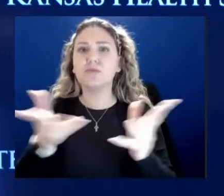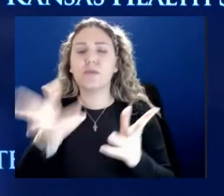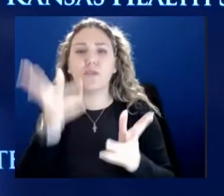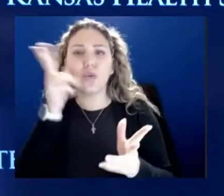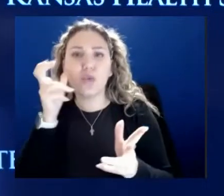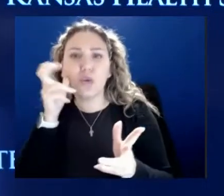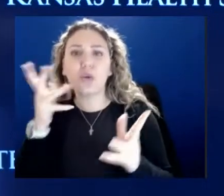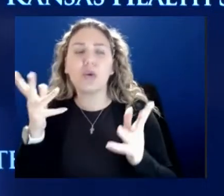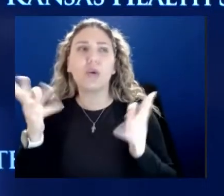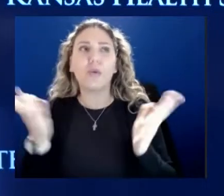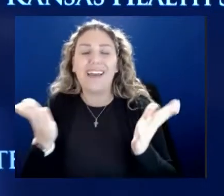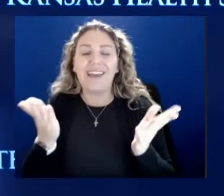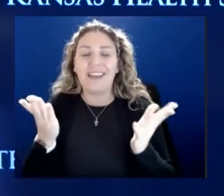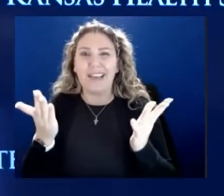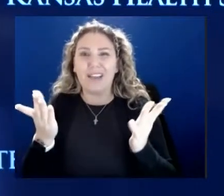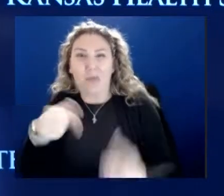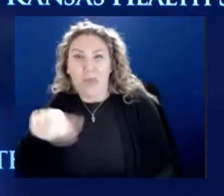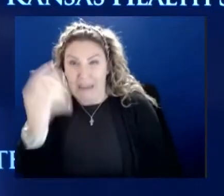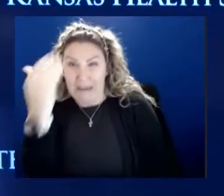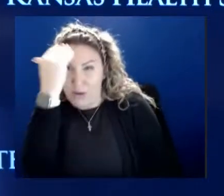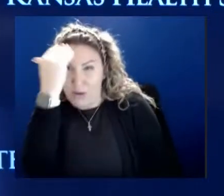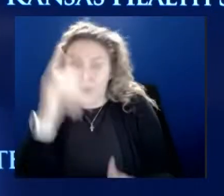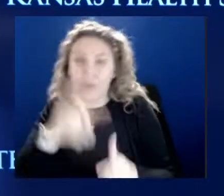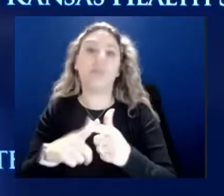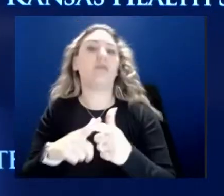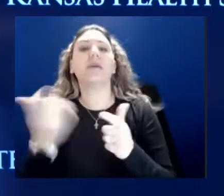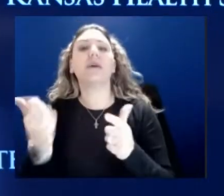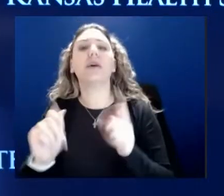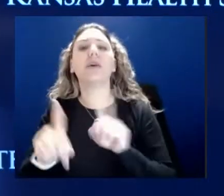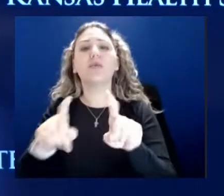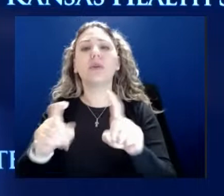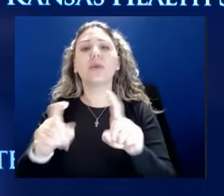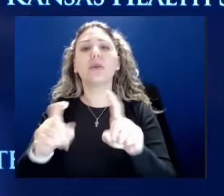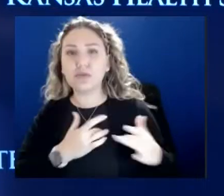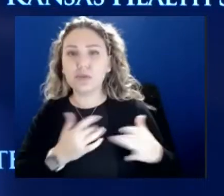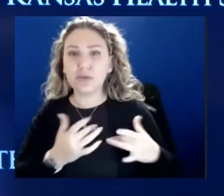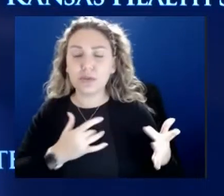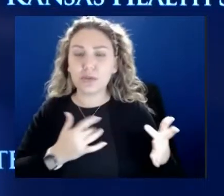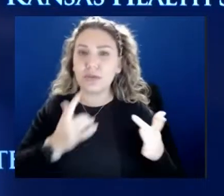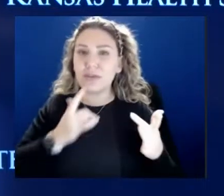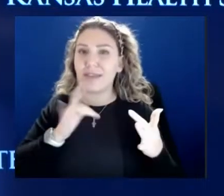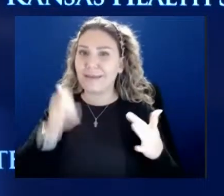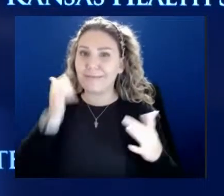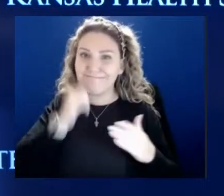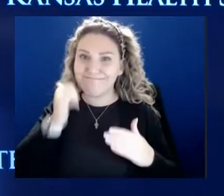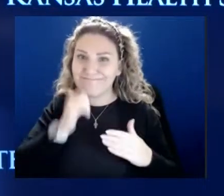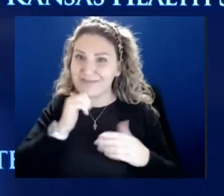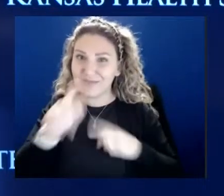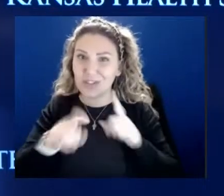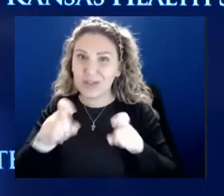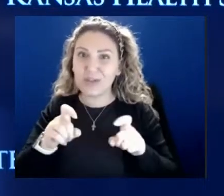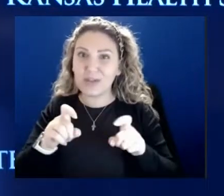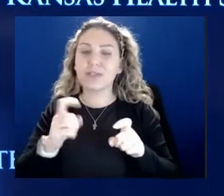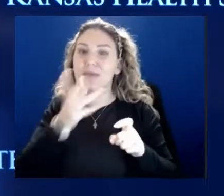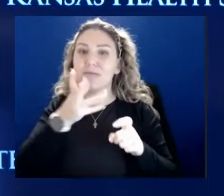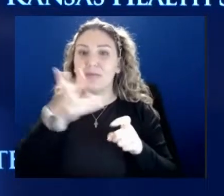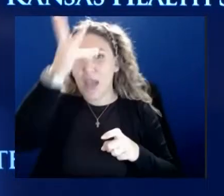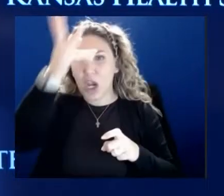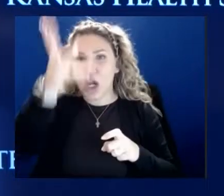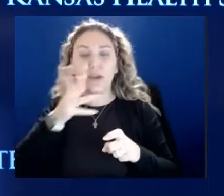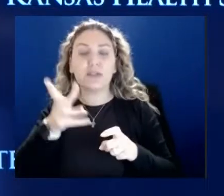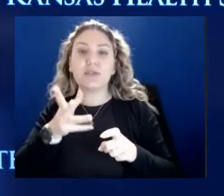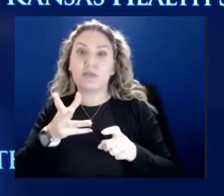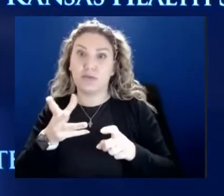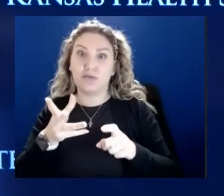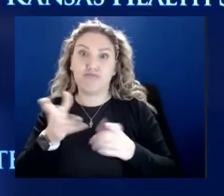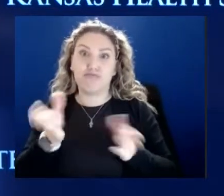heard, and then are there any questions, or do you have any concerns? And I think that's a daily question as a parent who picks up and drops off a lot. I ask my kids, how